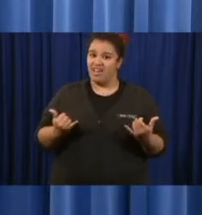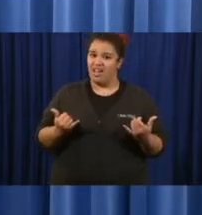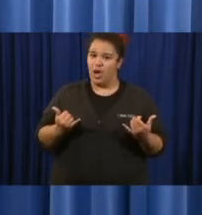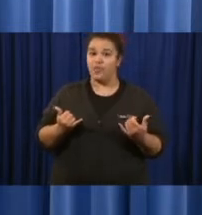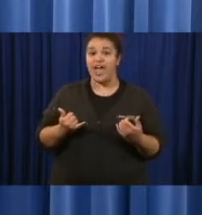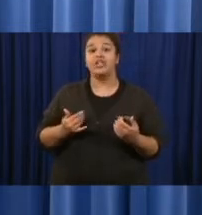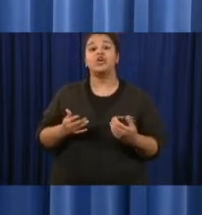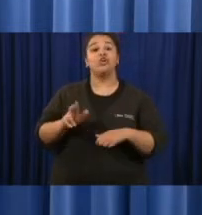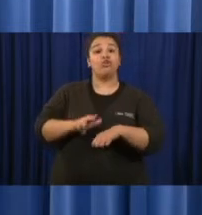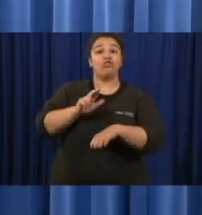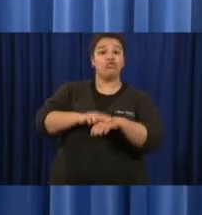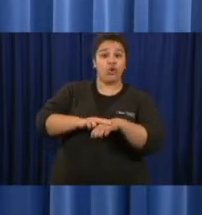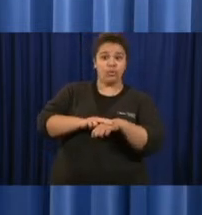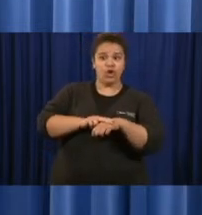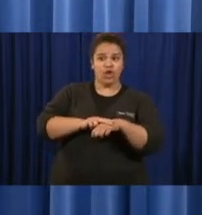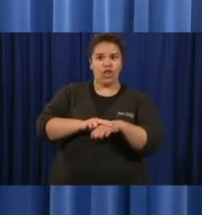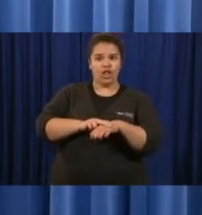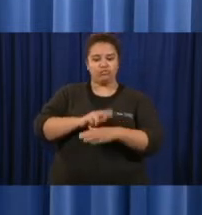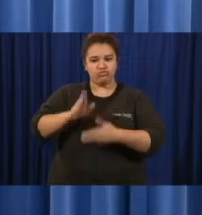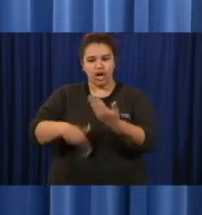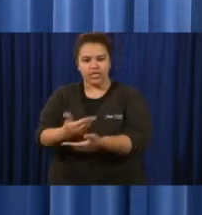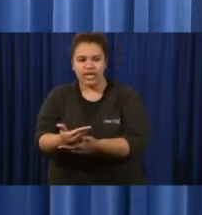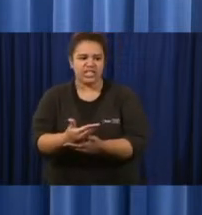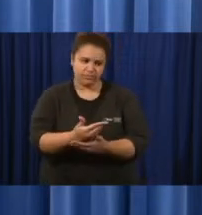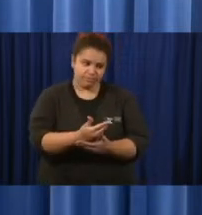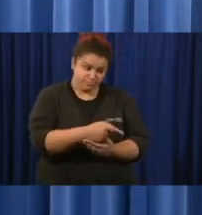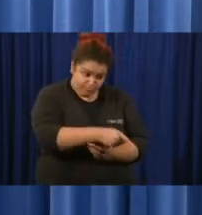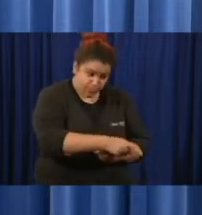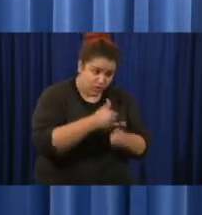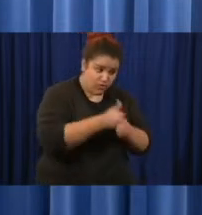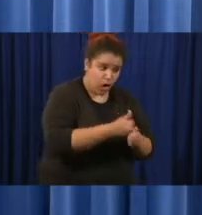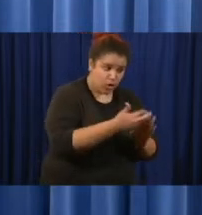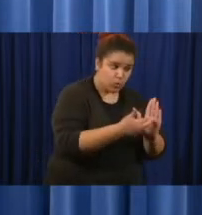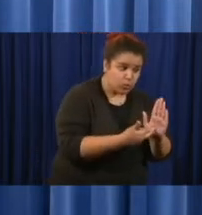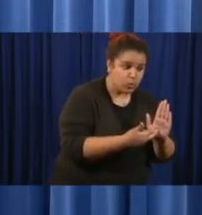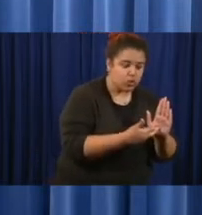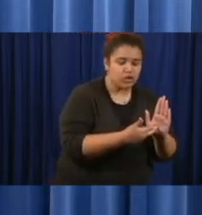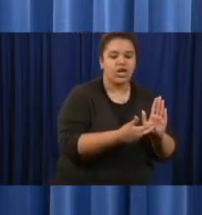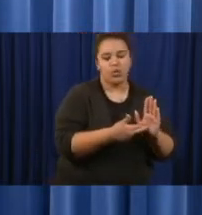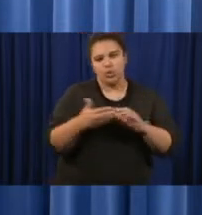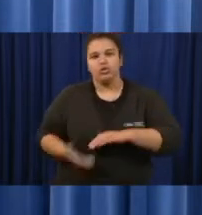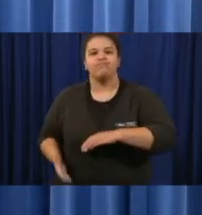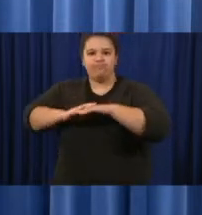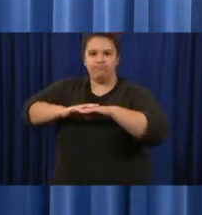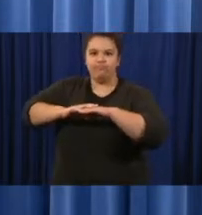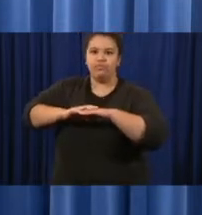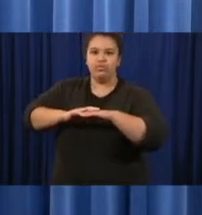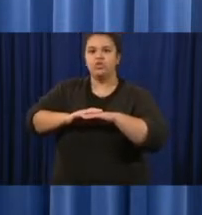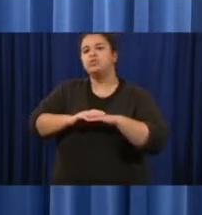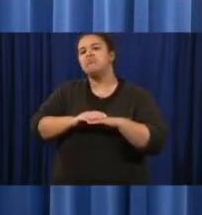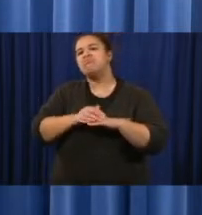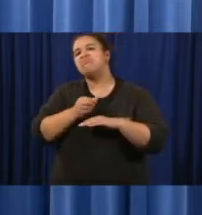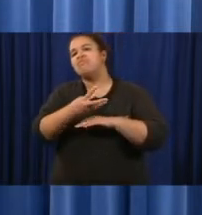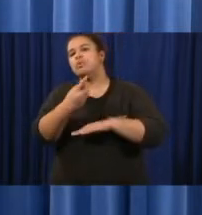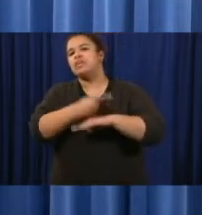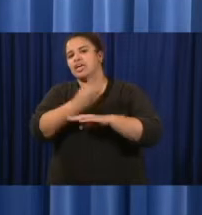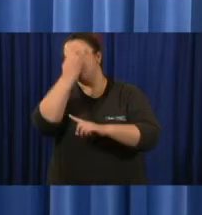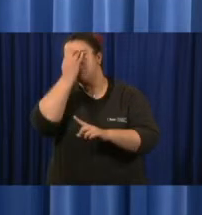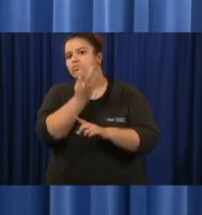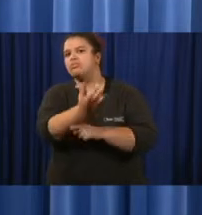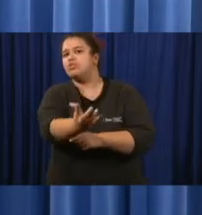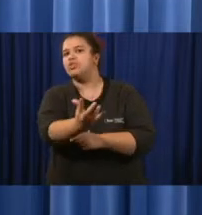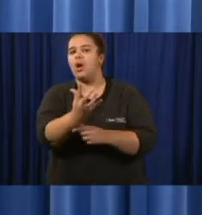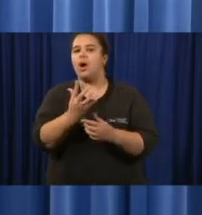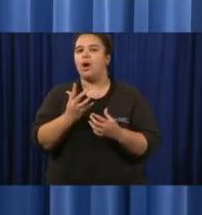We'll be able to tell you in a few days how many people will be involved. There's really two types of